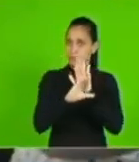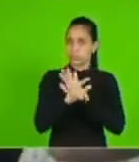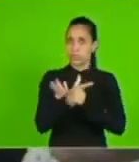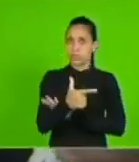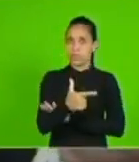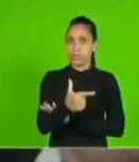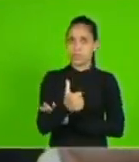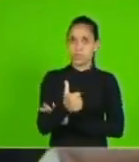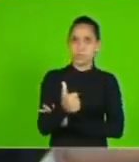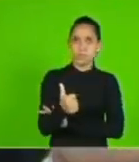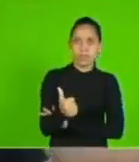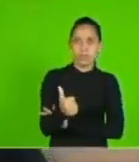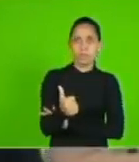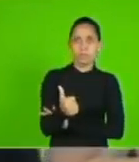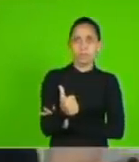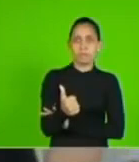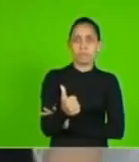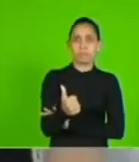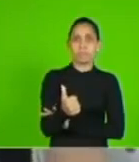Luke chapter